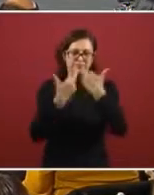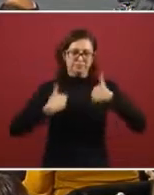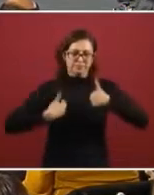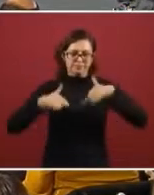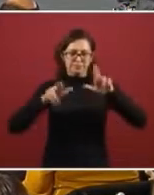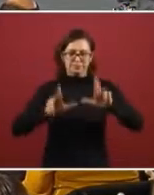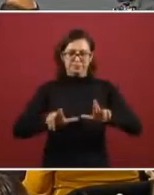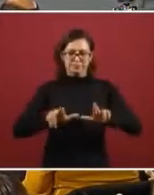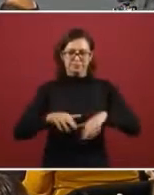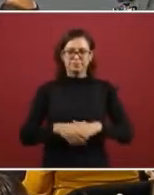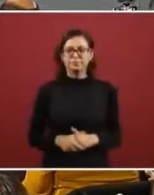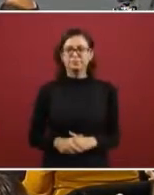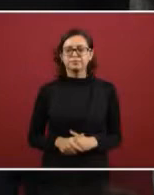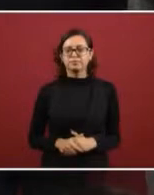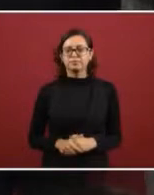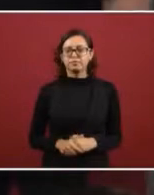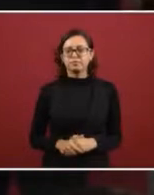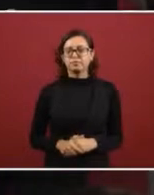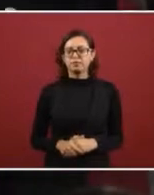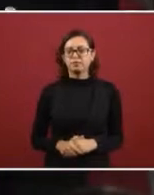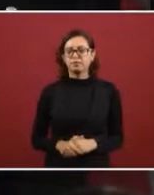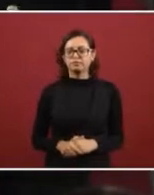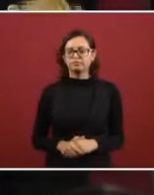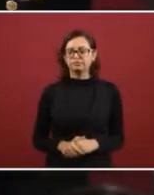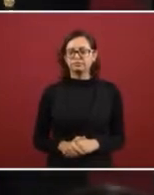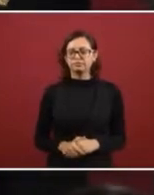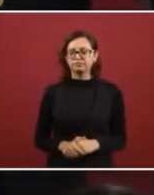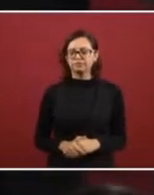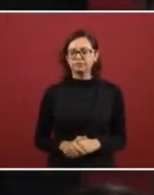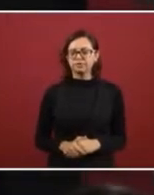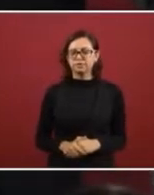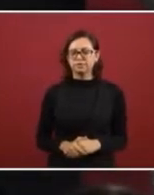for Save the Children in Mexico.